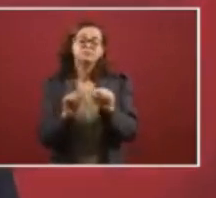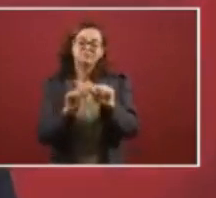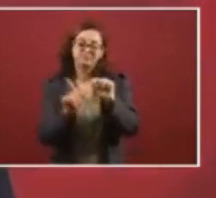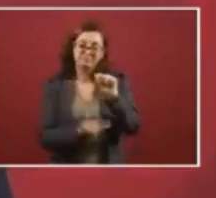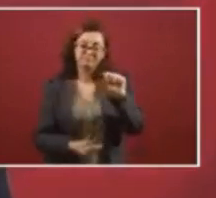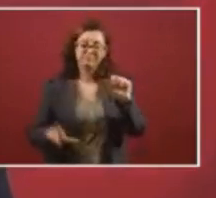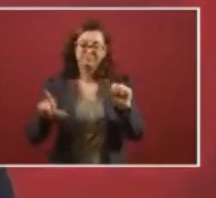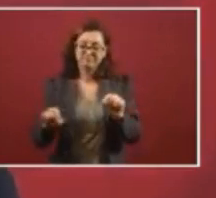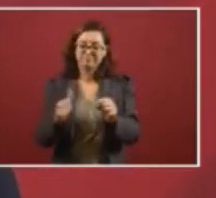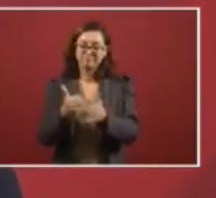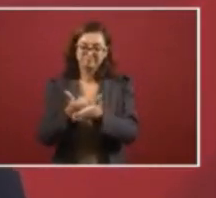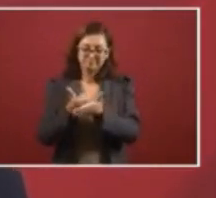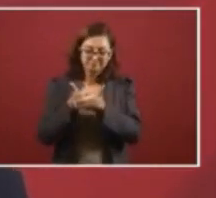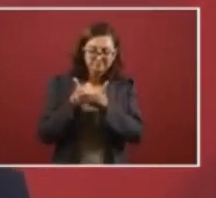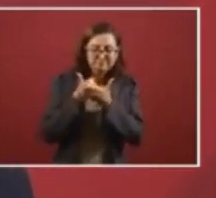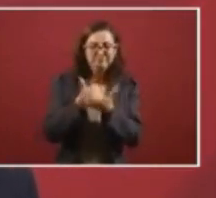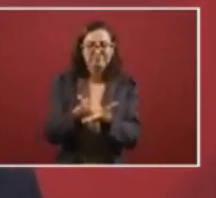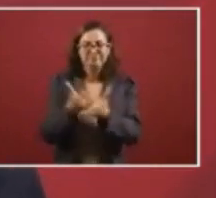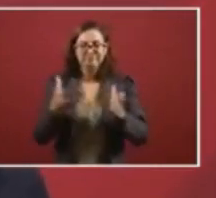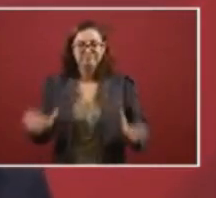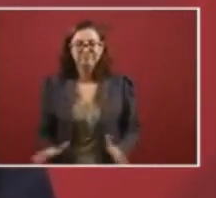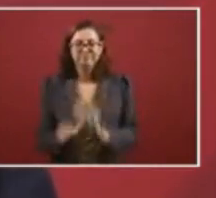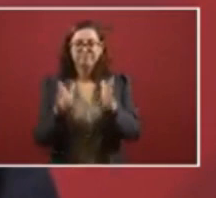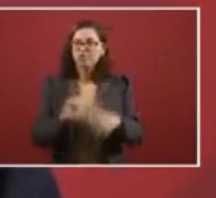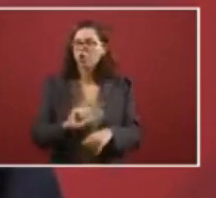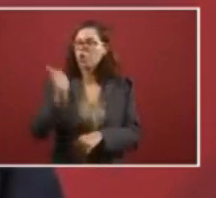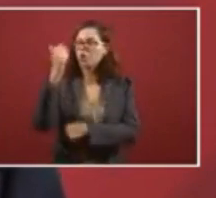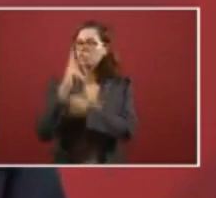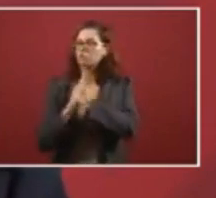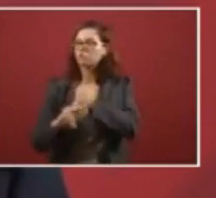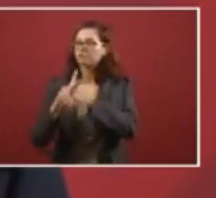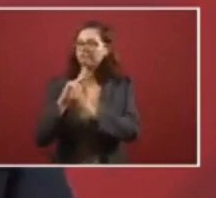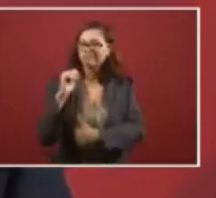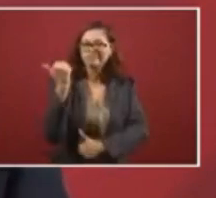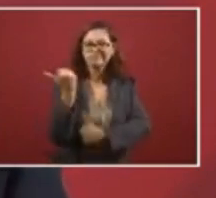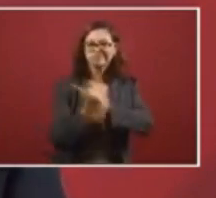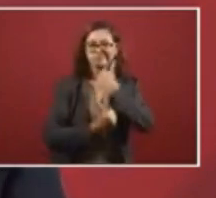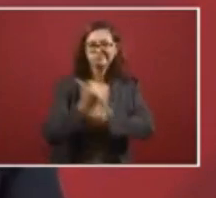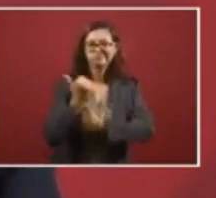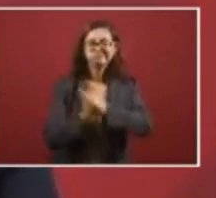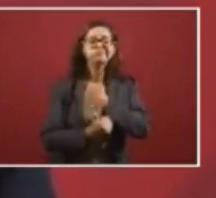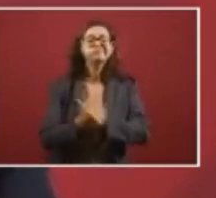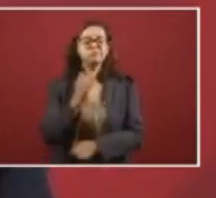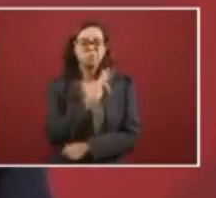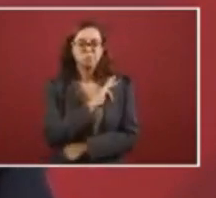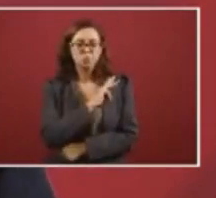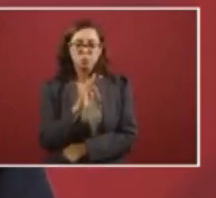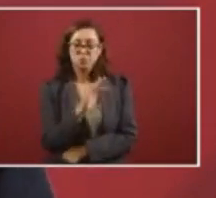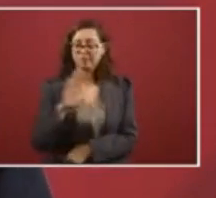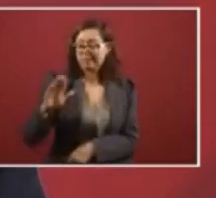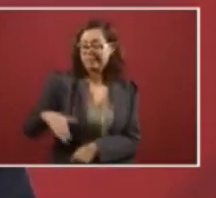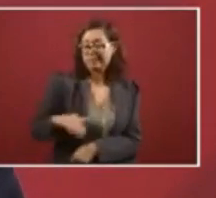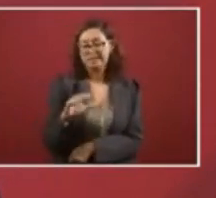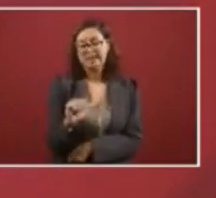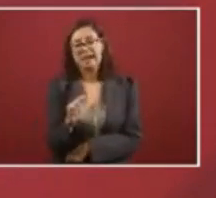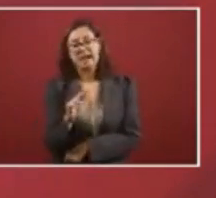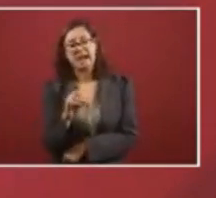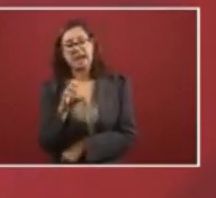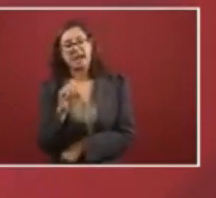wanting to help us, and to help us to have Mexico have a competitive